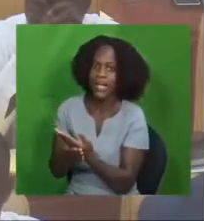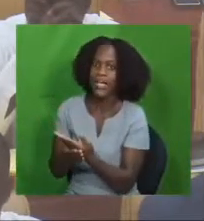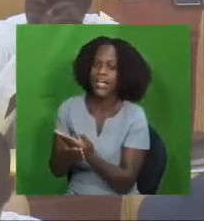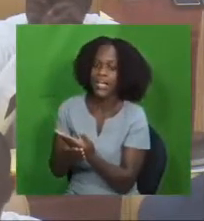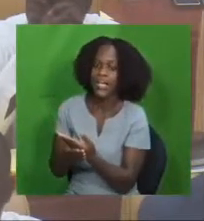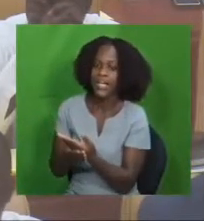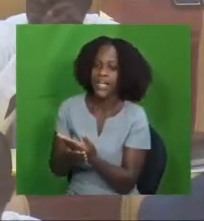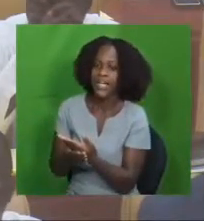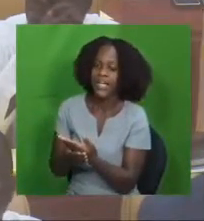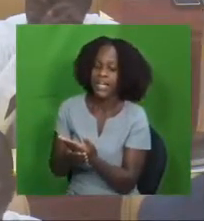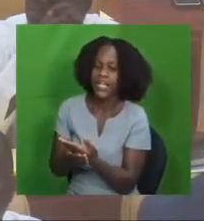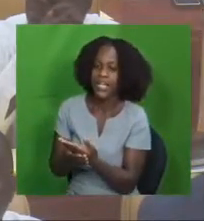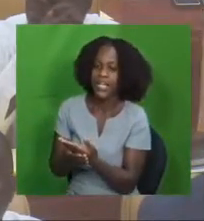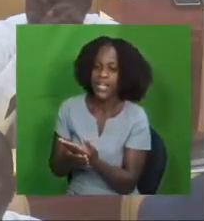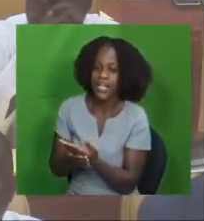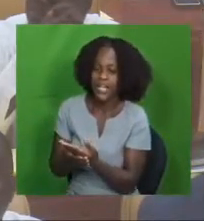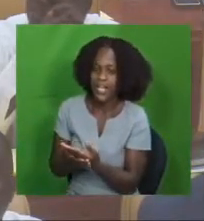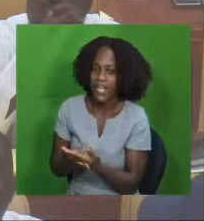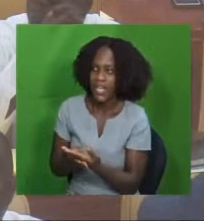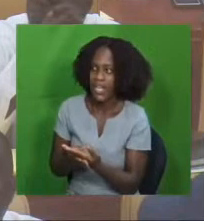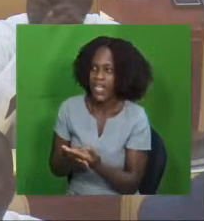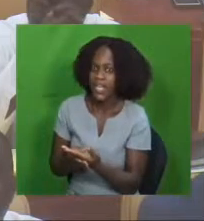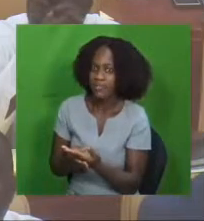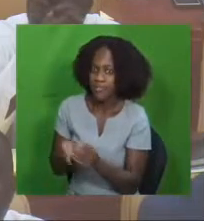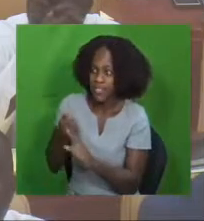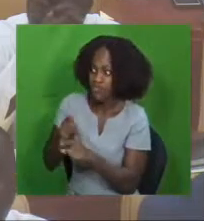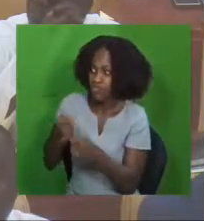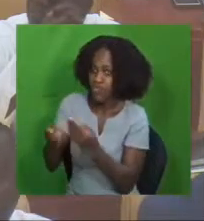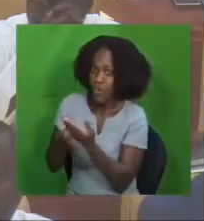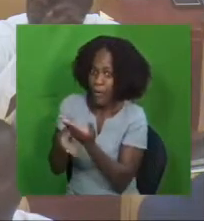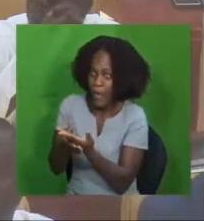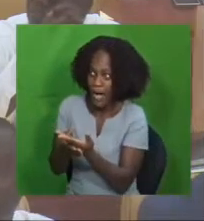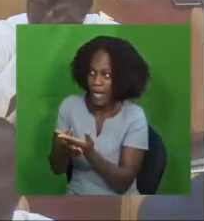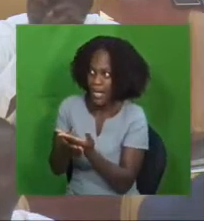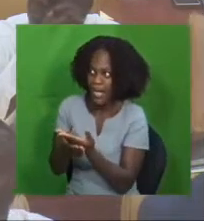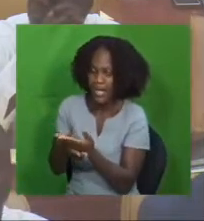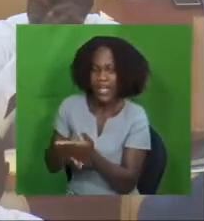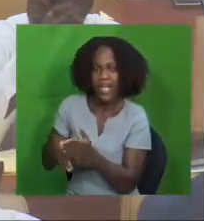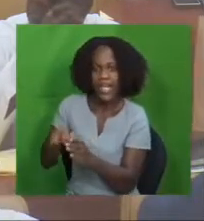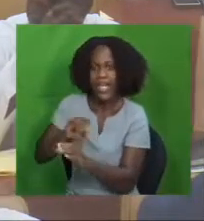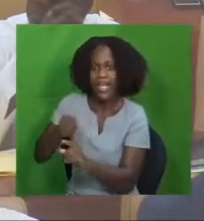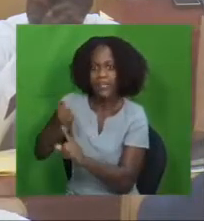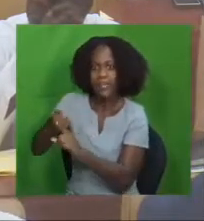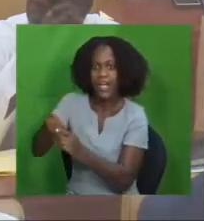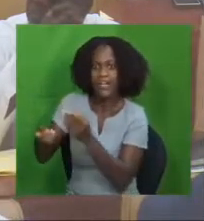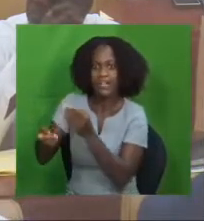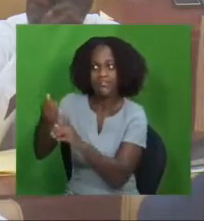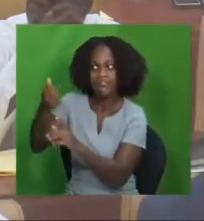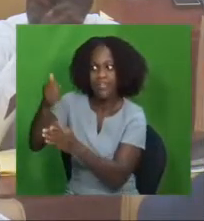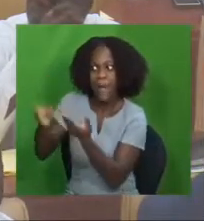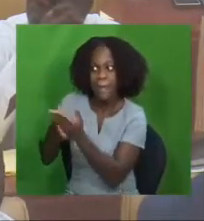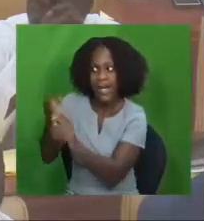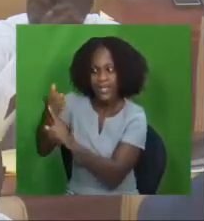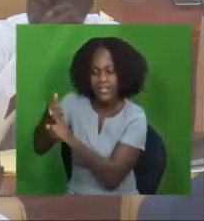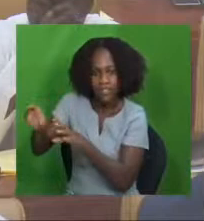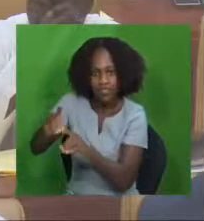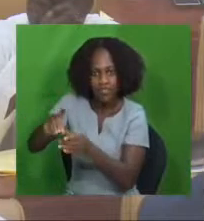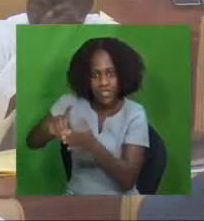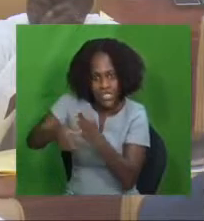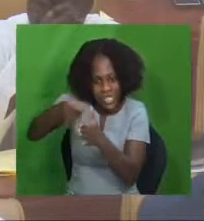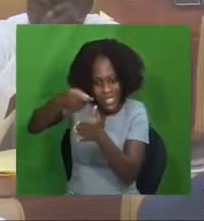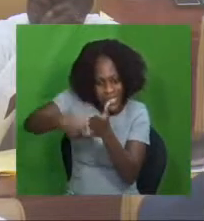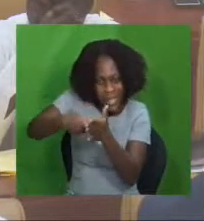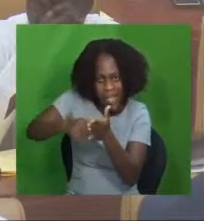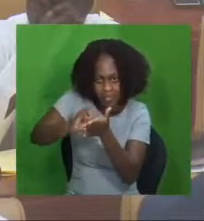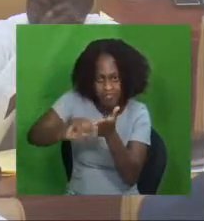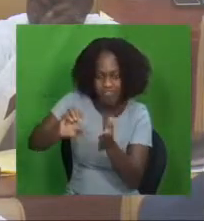it, they will meet you at the gift and take the e-levy. So you are now encouraging us to go to the bank and take